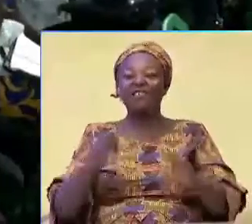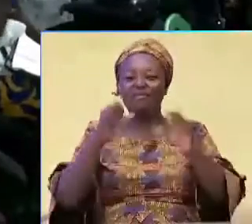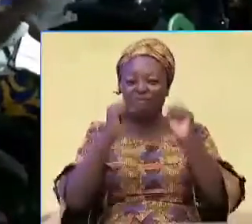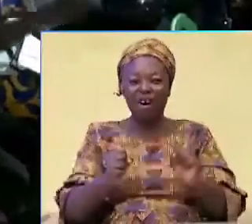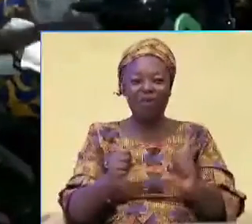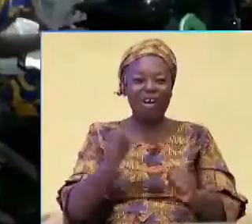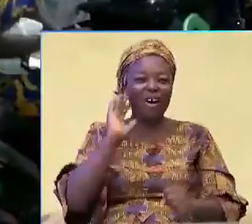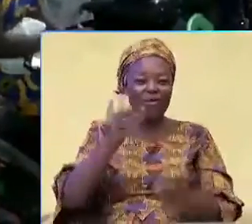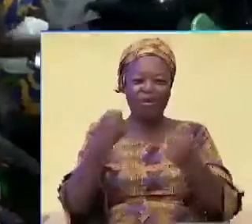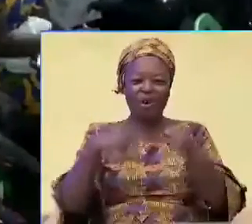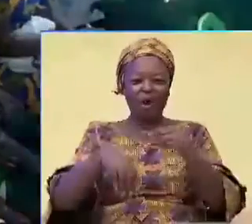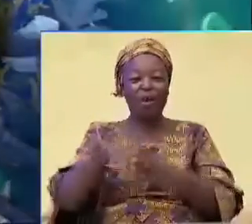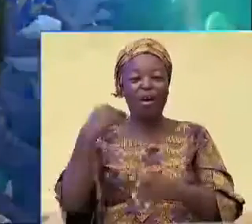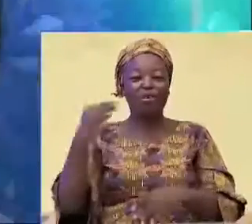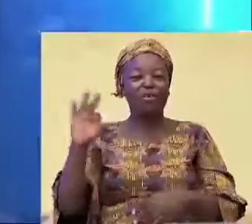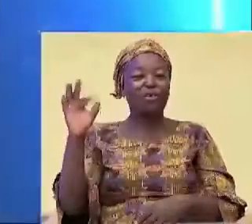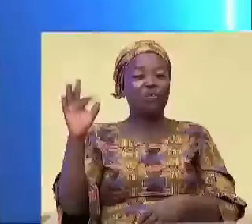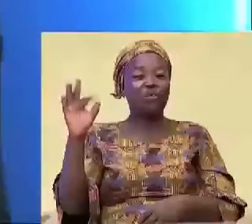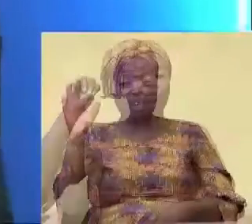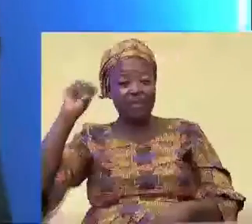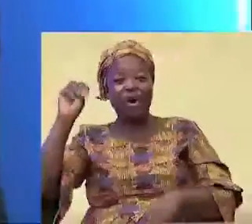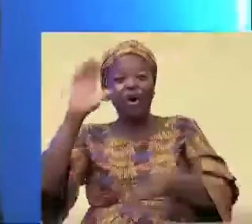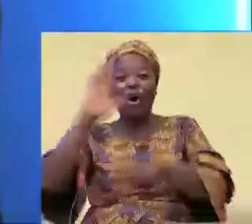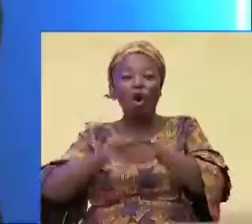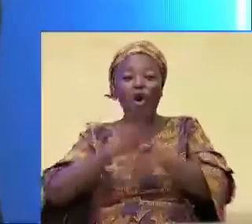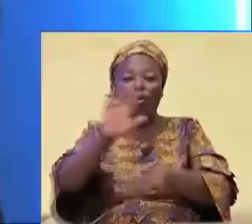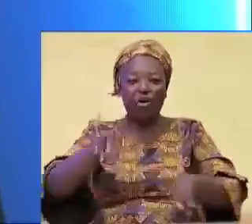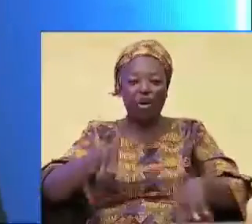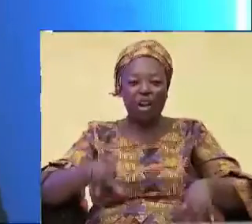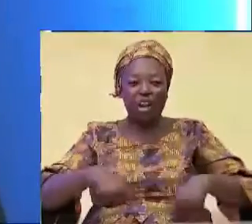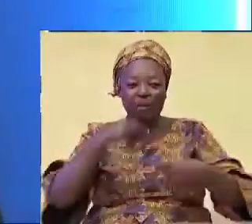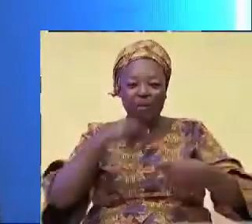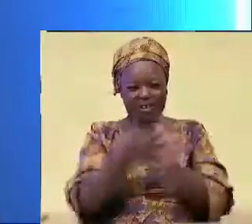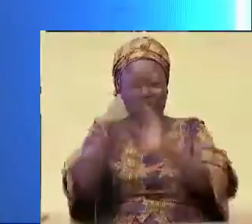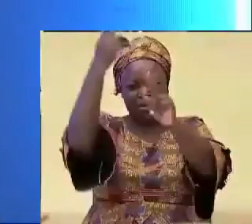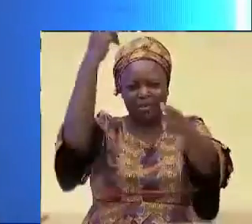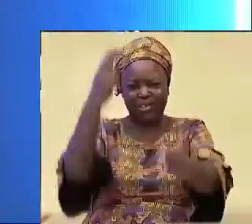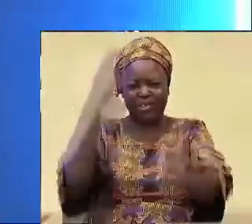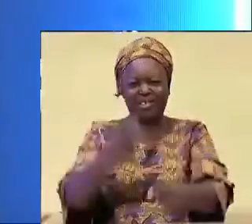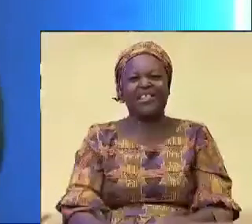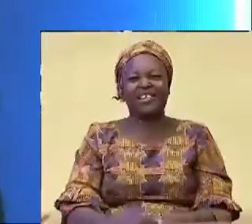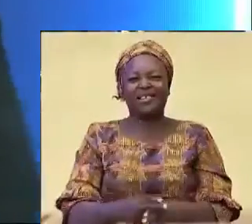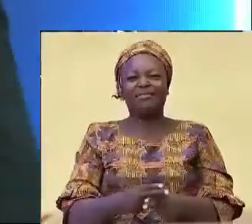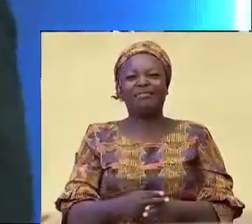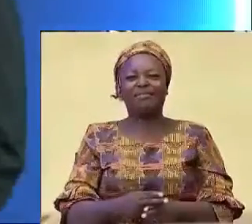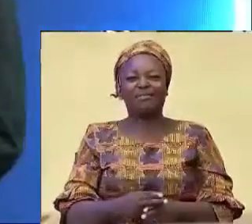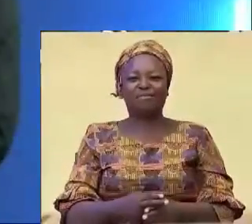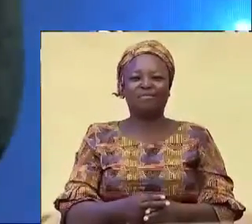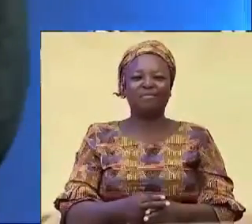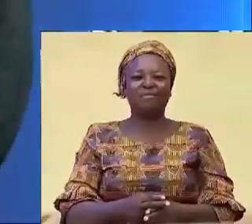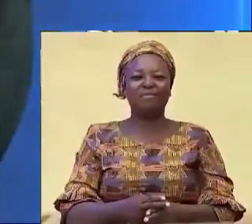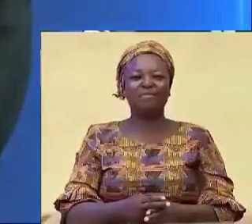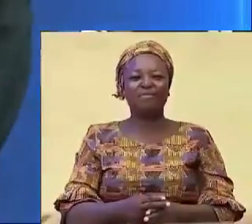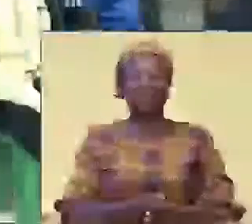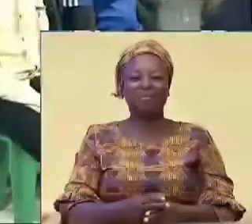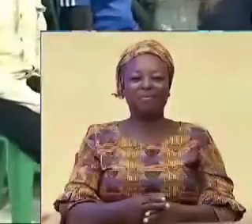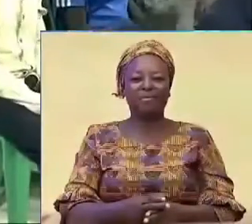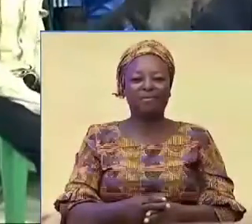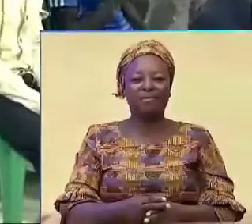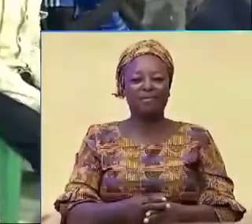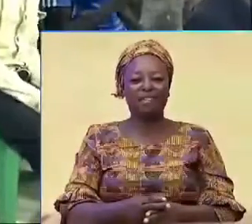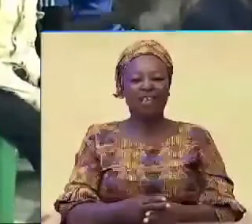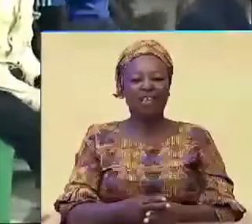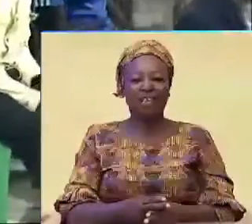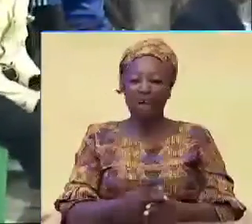And virtue is going to come out of him on your life in Jesus'